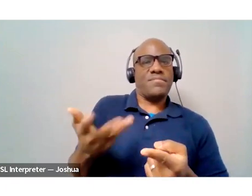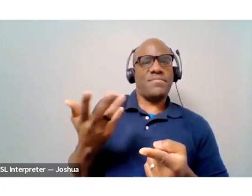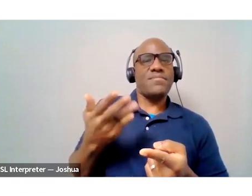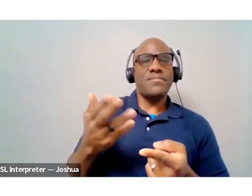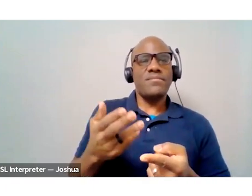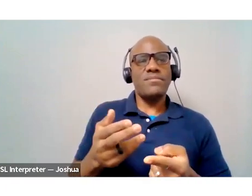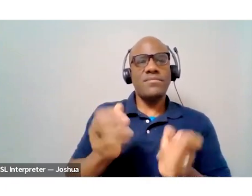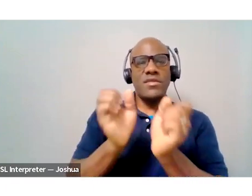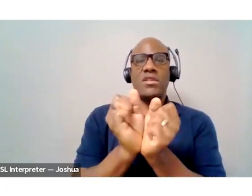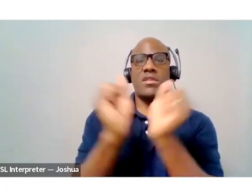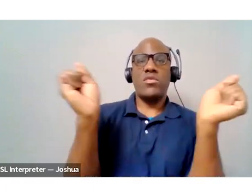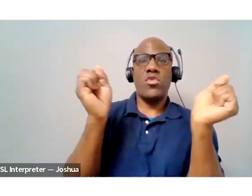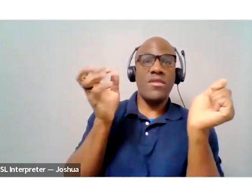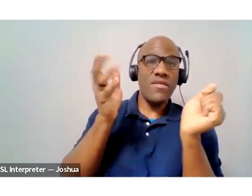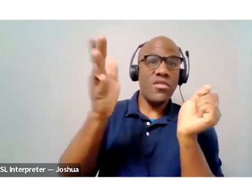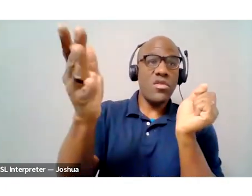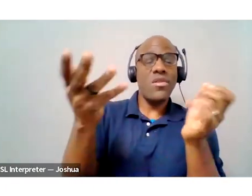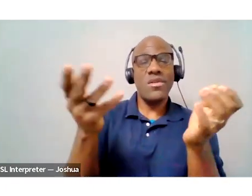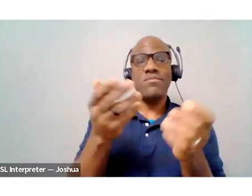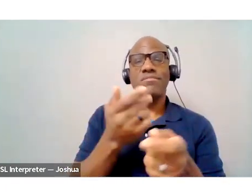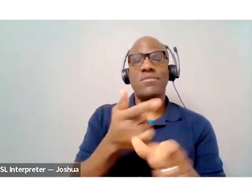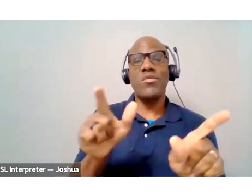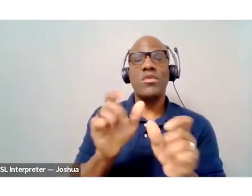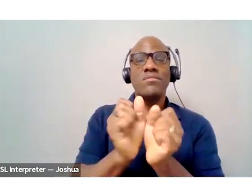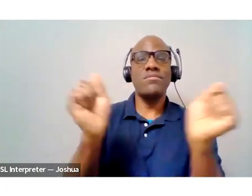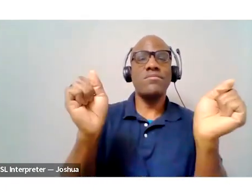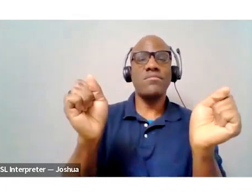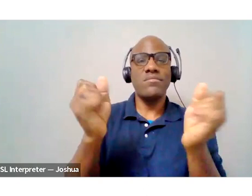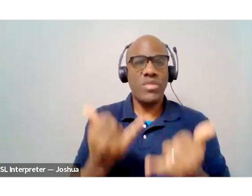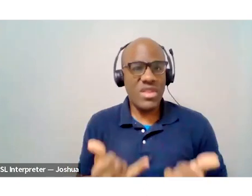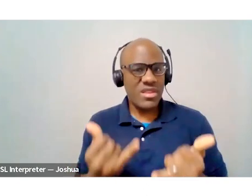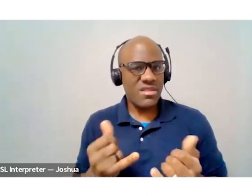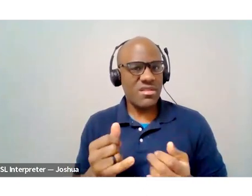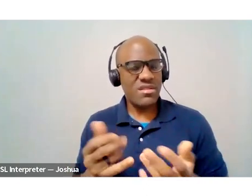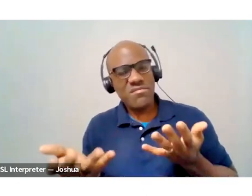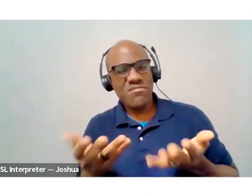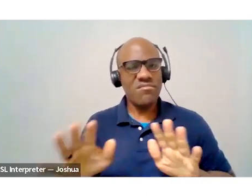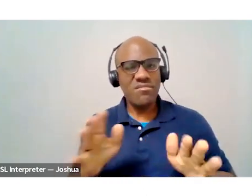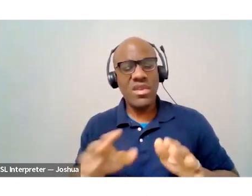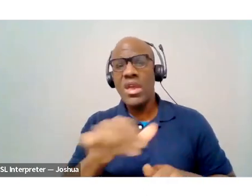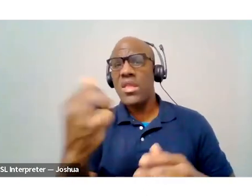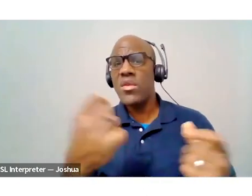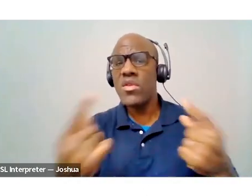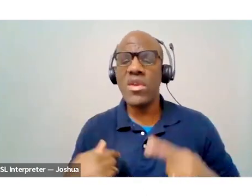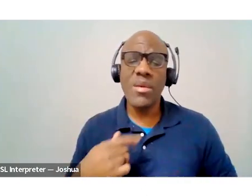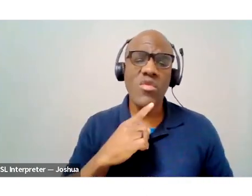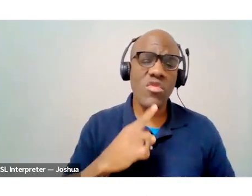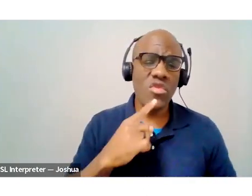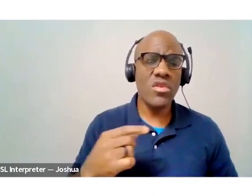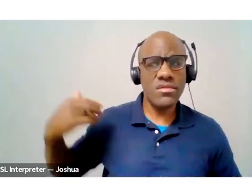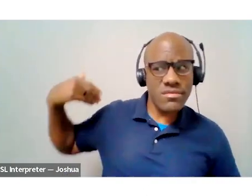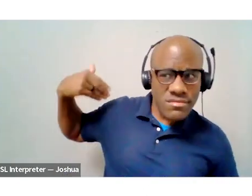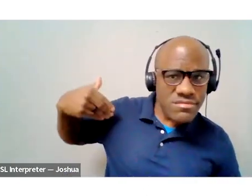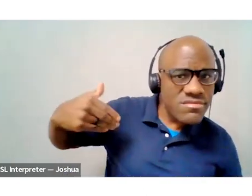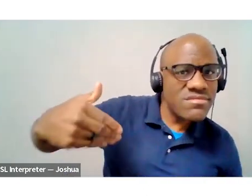liberatory future or a liberatory present. Does anybody have any other questions? I'm sure there were questions that were happening, but